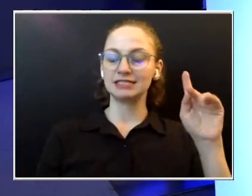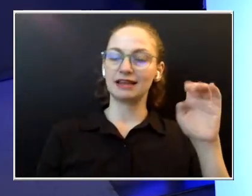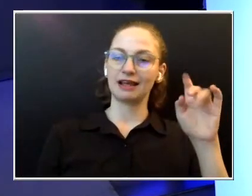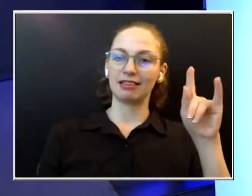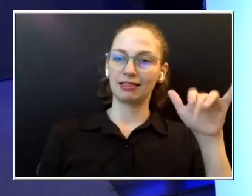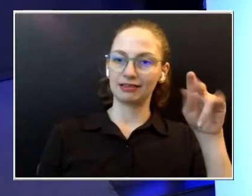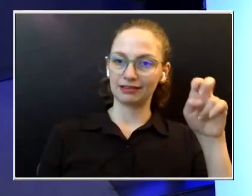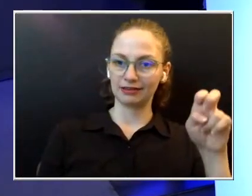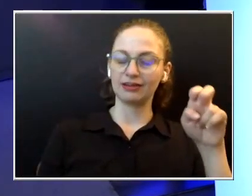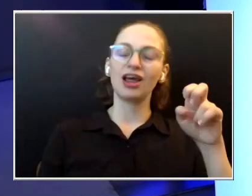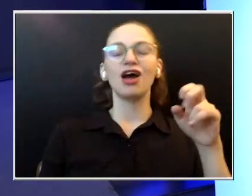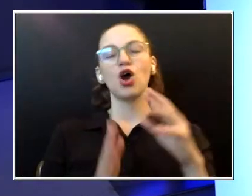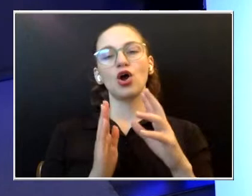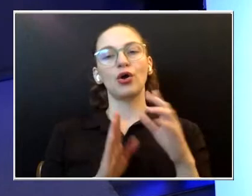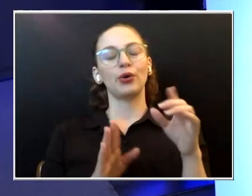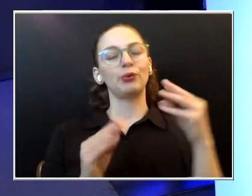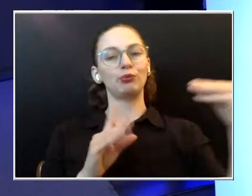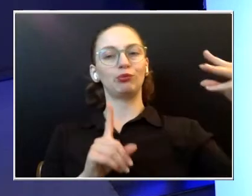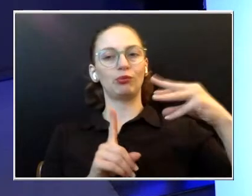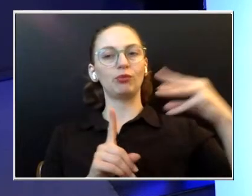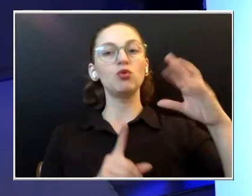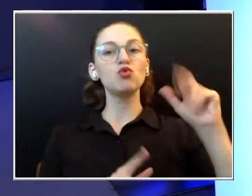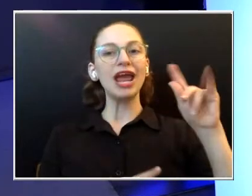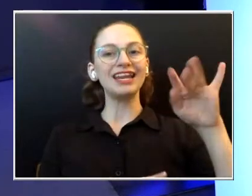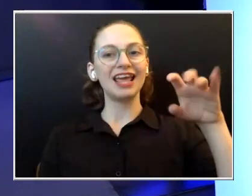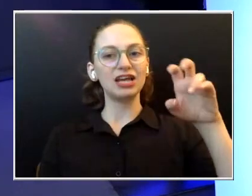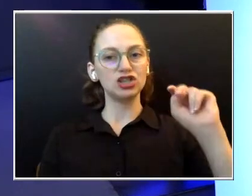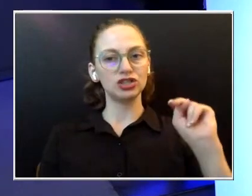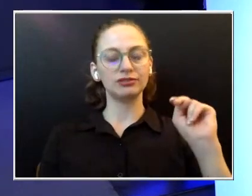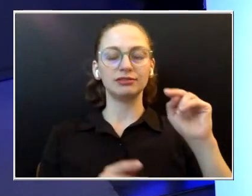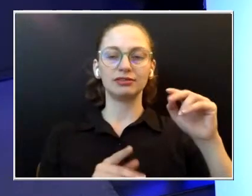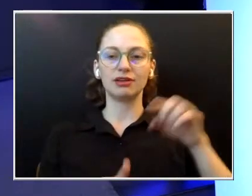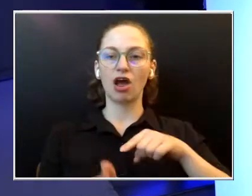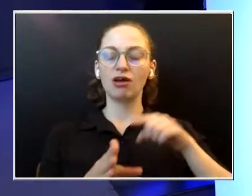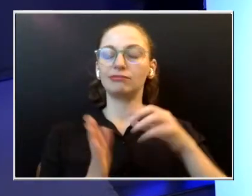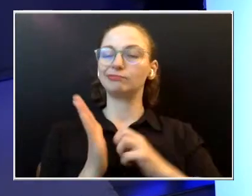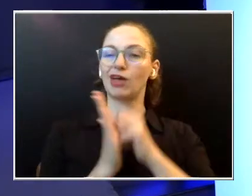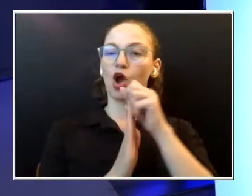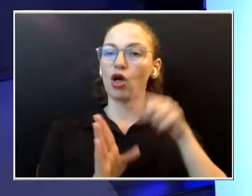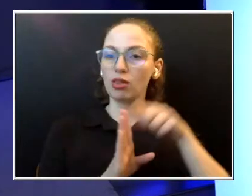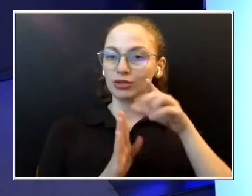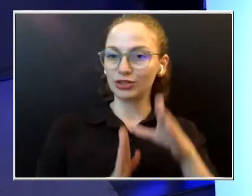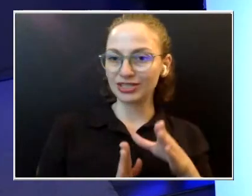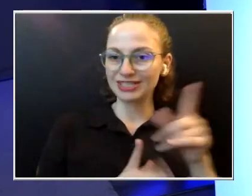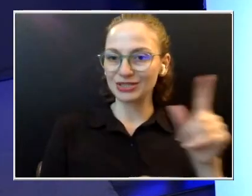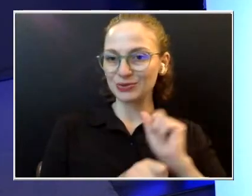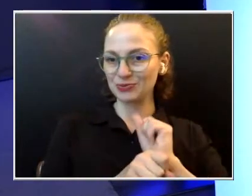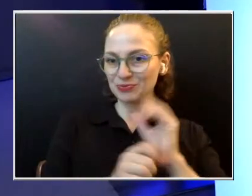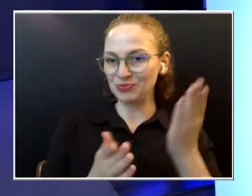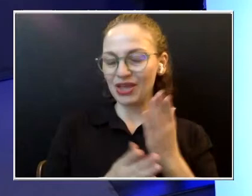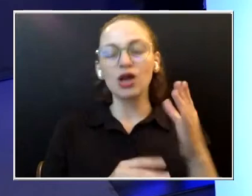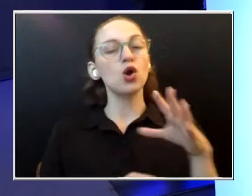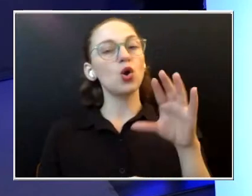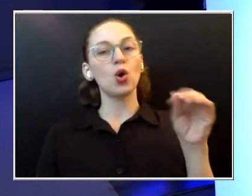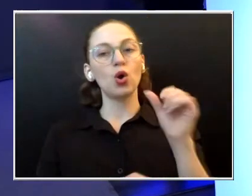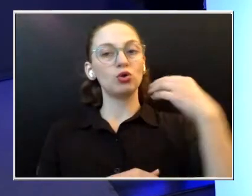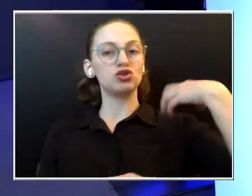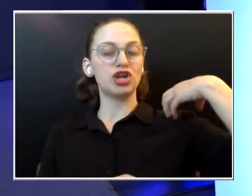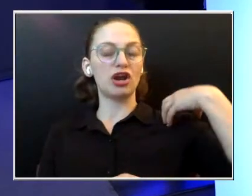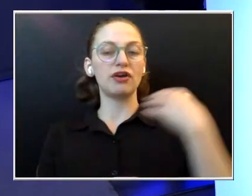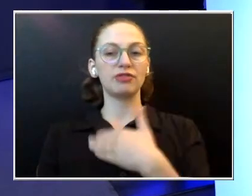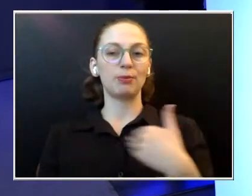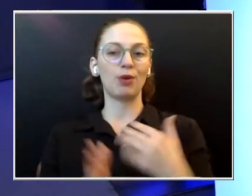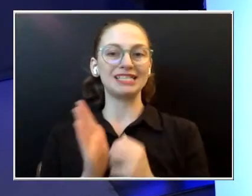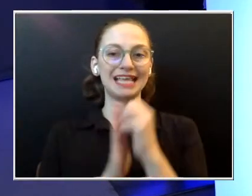focuses specifically on breast cancer. He's also the co-chair of the Breast Cancer Disease Working Group. And Dr. Kenny